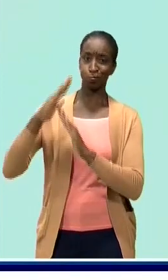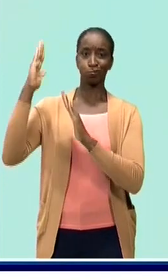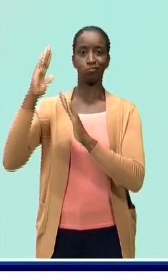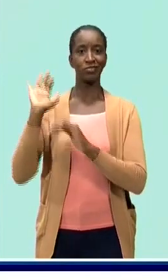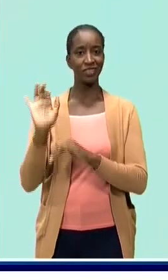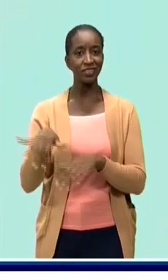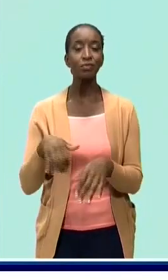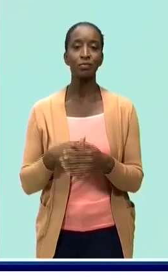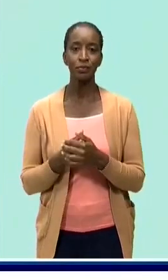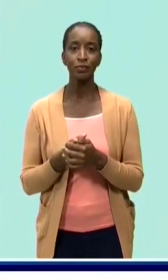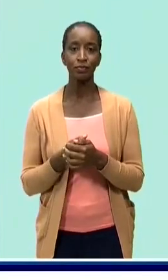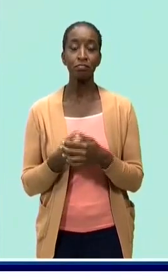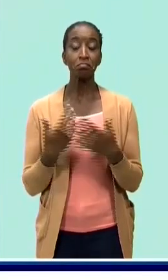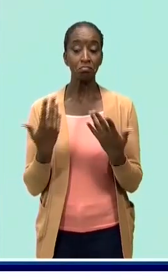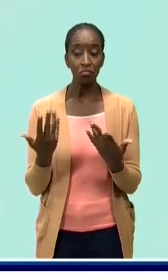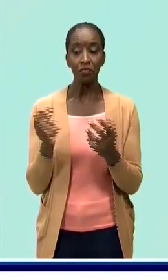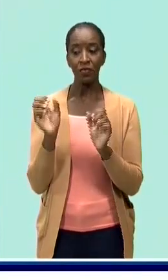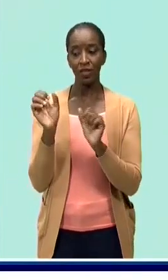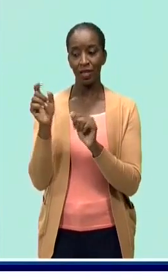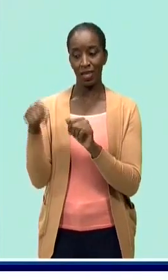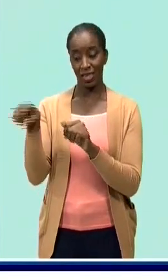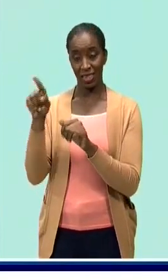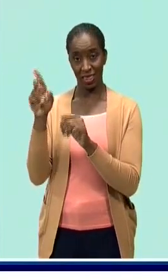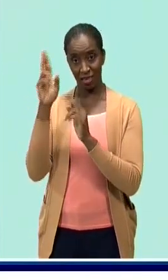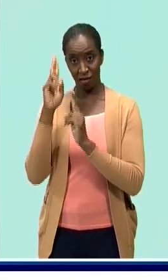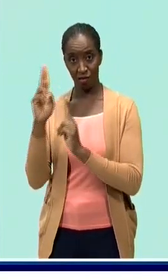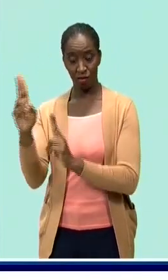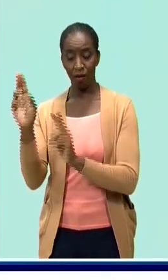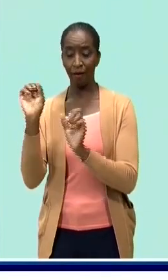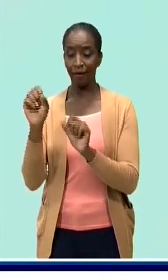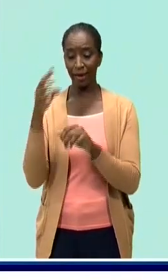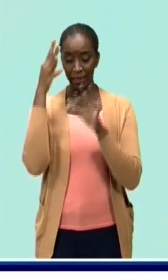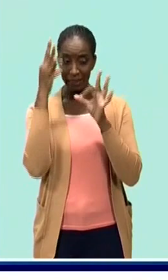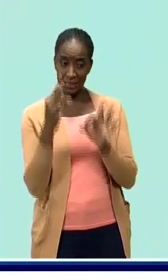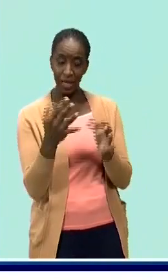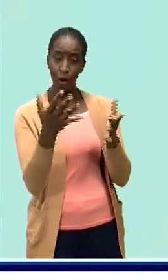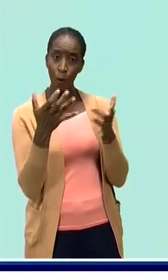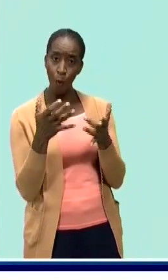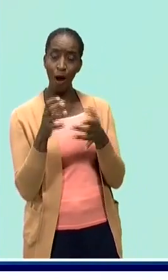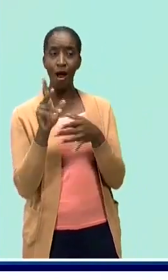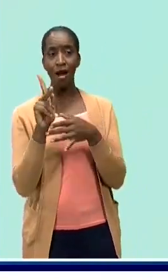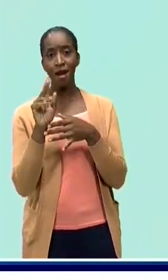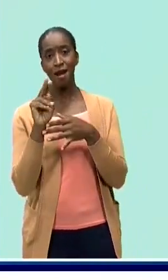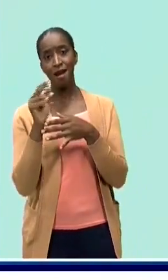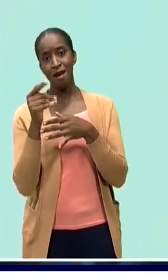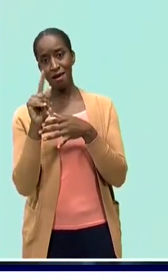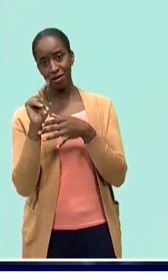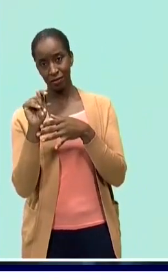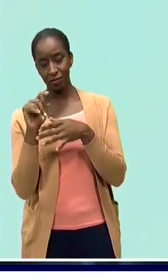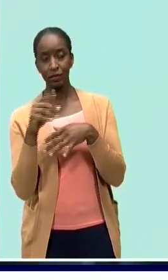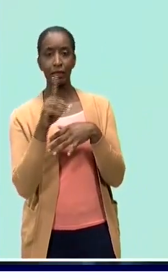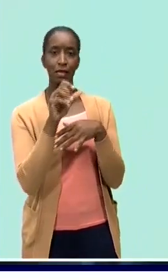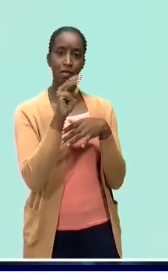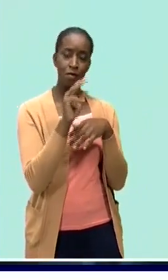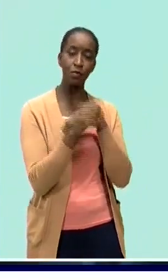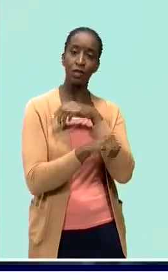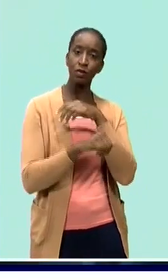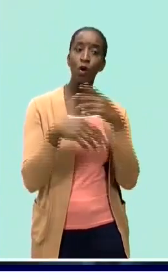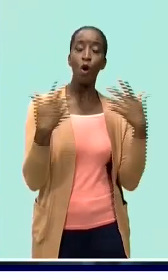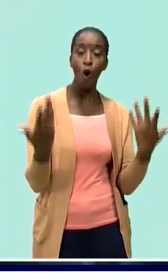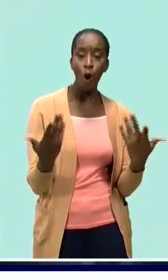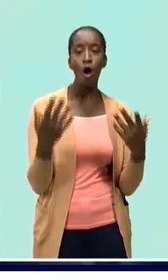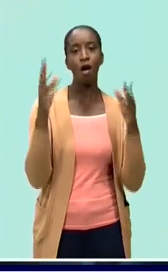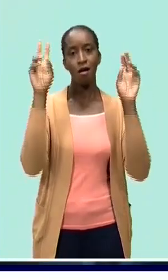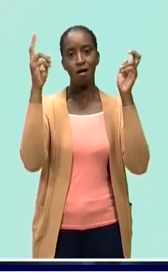a person can opt for either, therefore, the Knight or Dame of St. Andrew or the Freedom of Barbados. And the Prime Minister adds